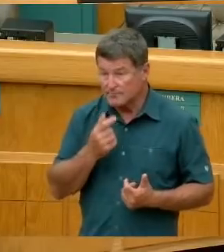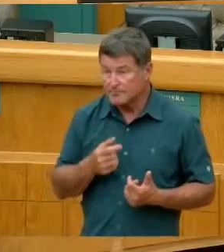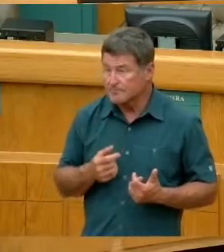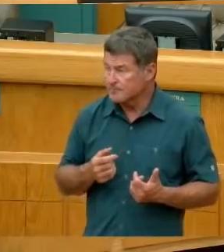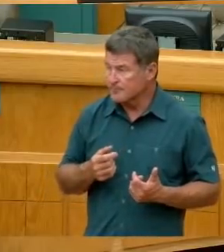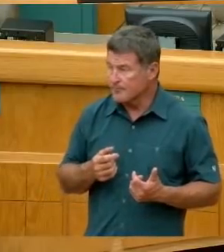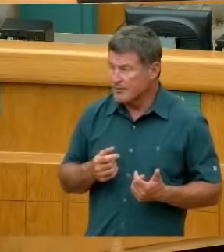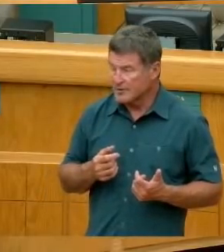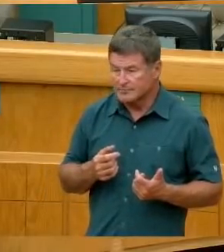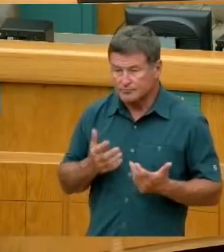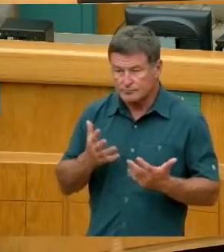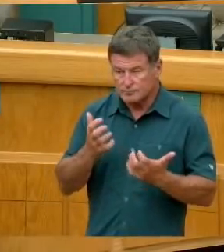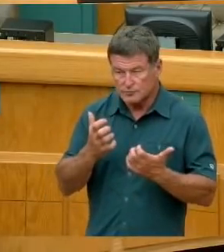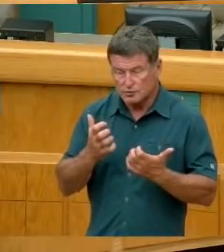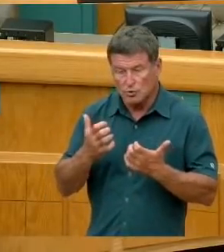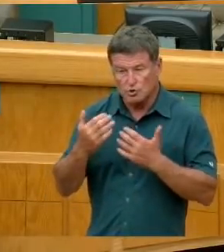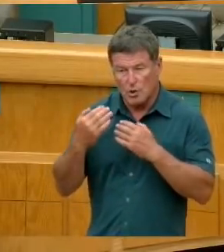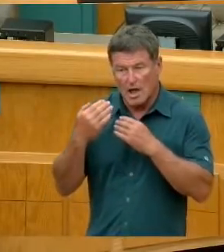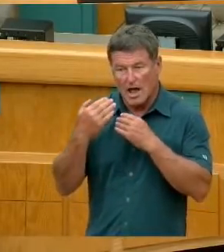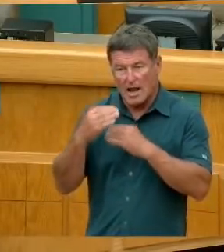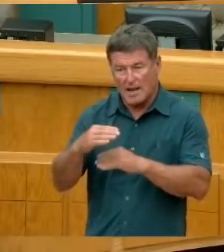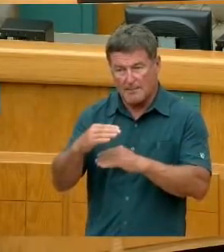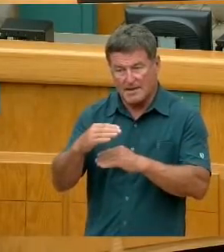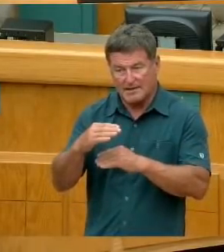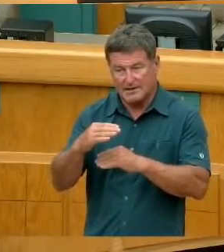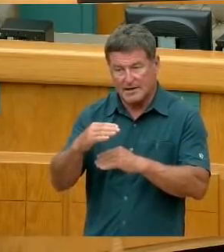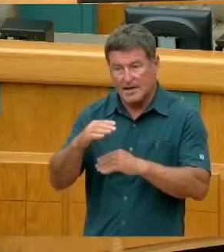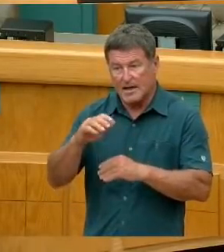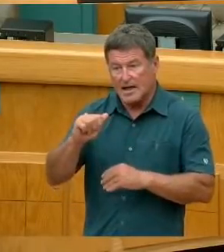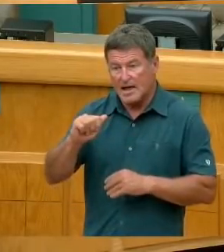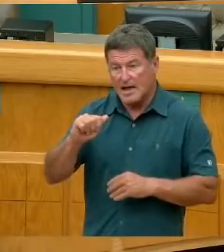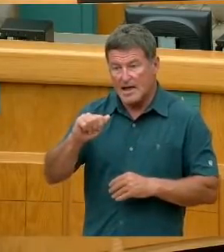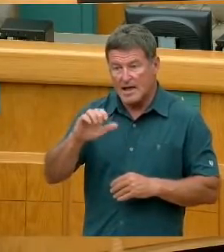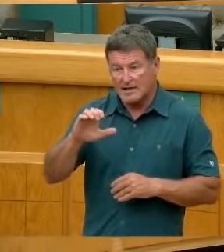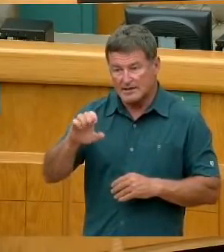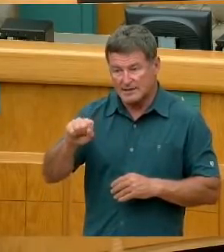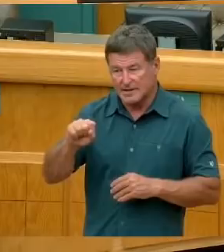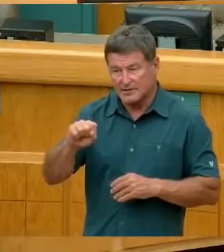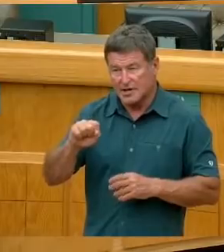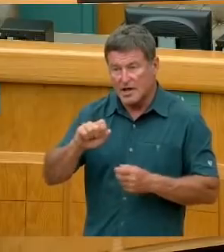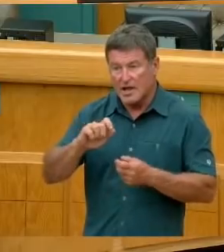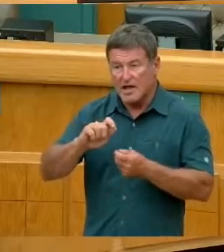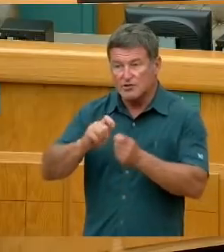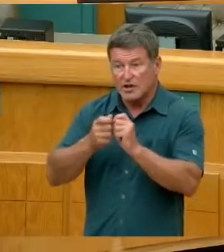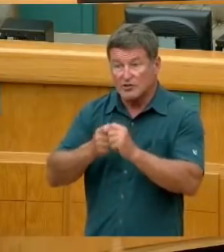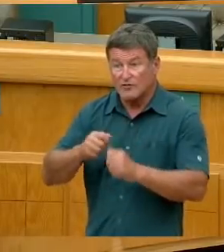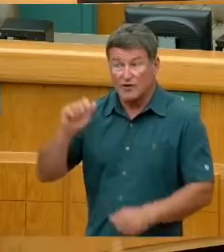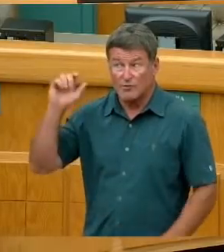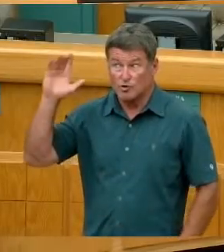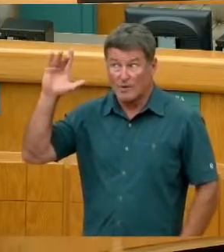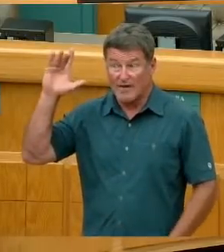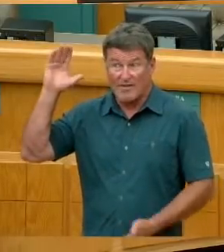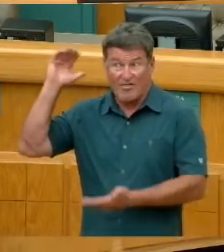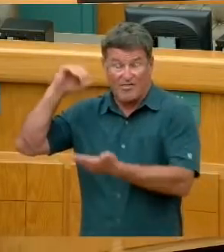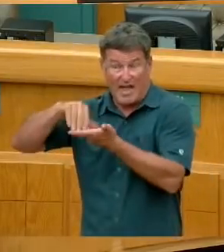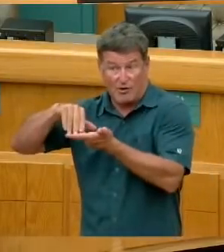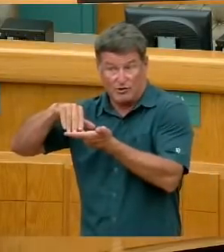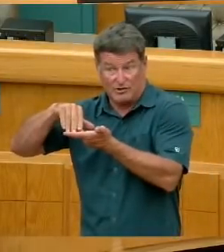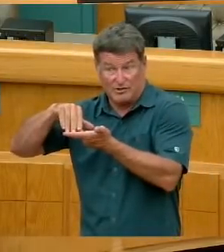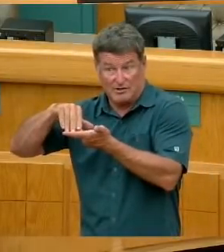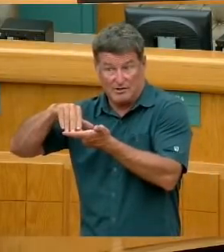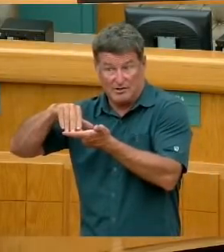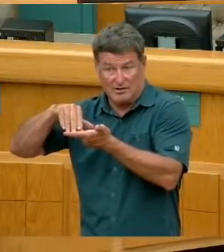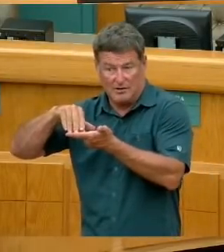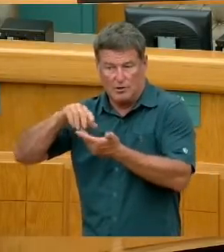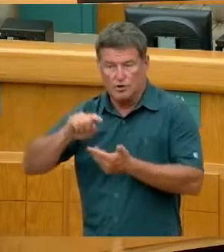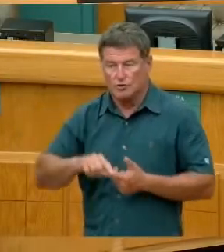we're really saying is that we want to limit access in a way that changes our numbers from